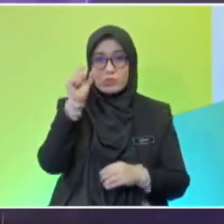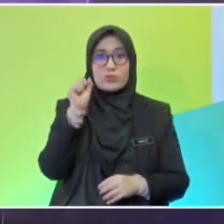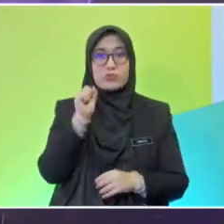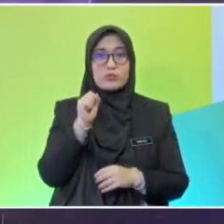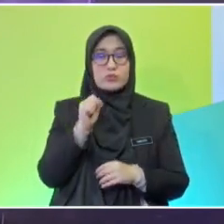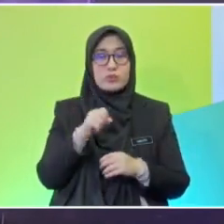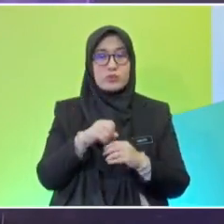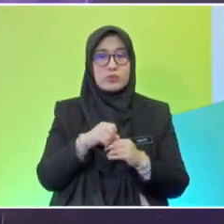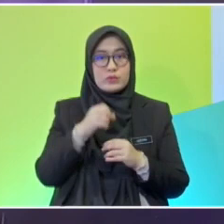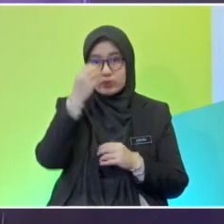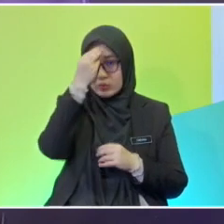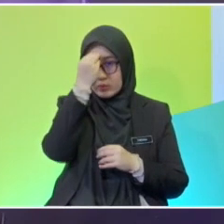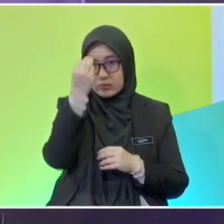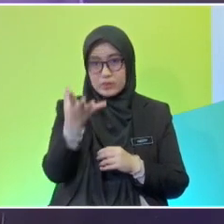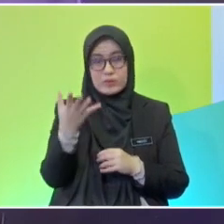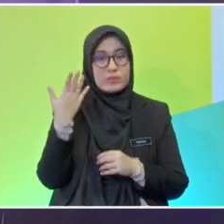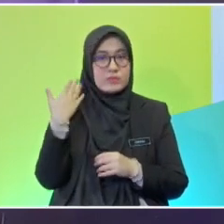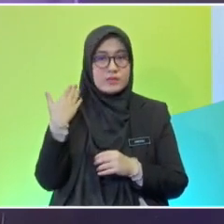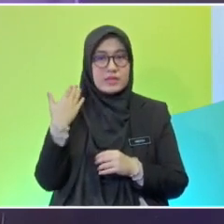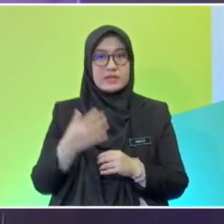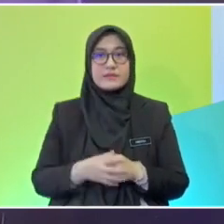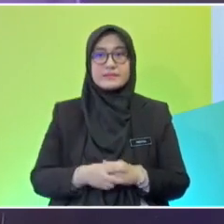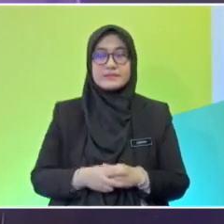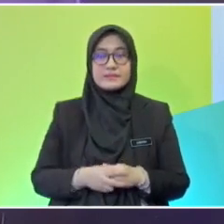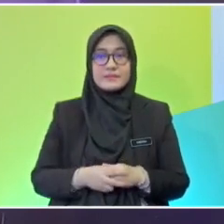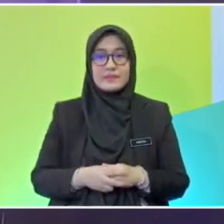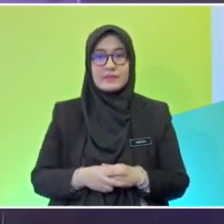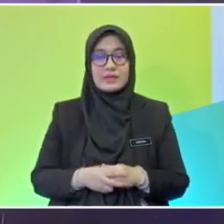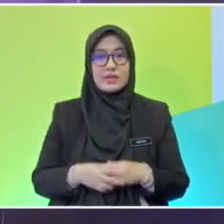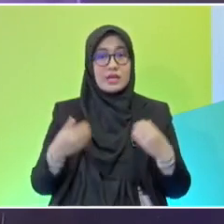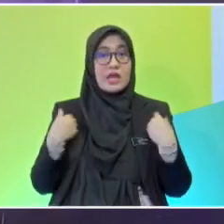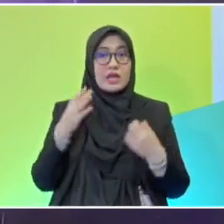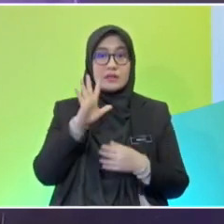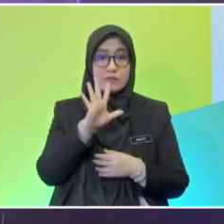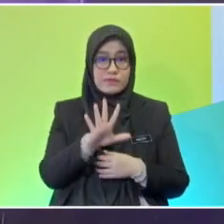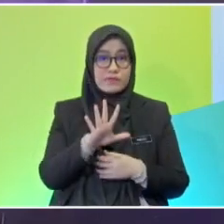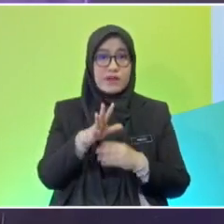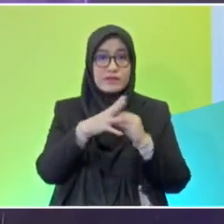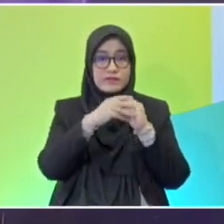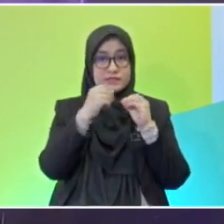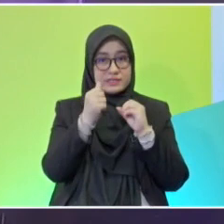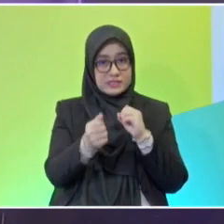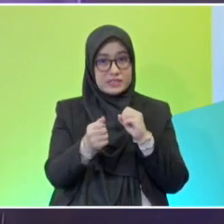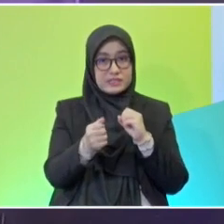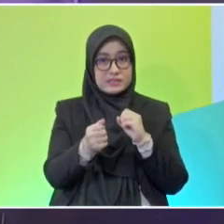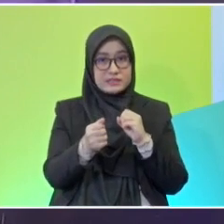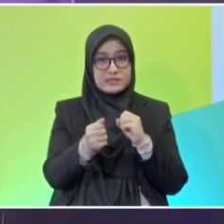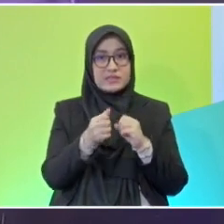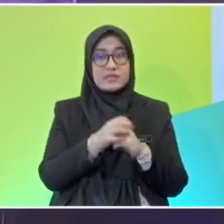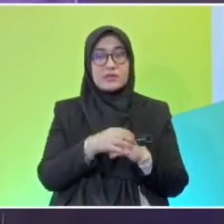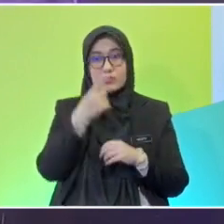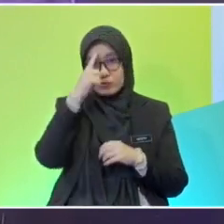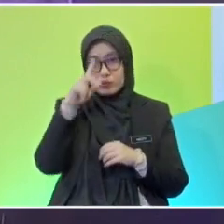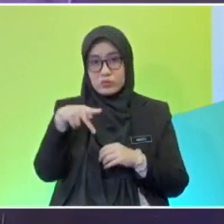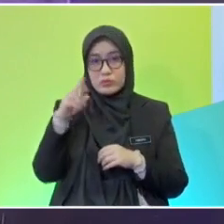before that, Ms. Suji also touched on the 5 skills that require specific assessment, so it doesn't get mixed up